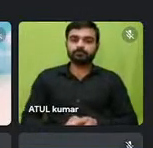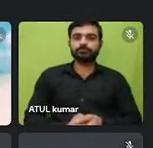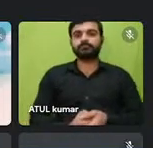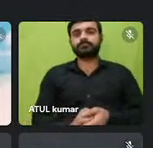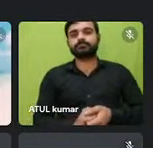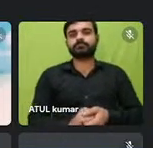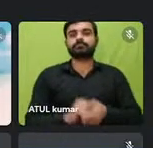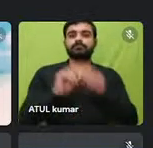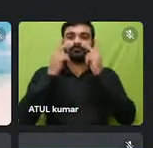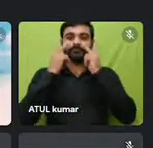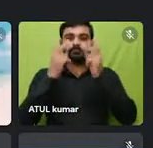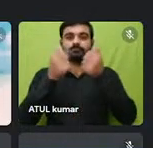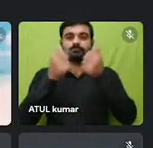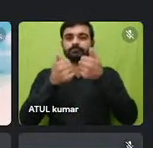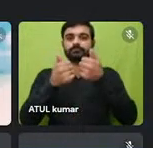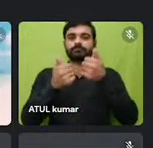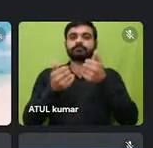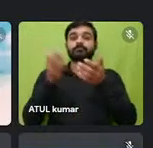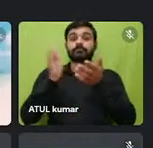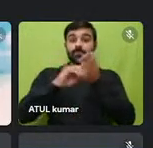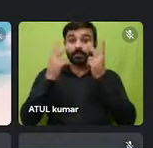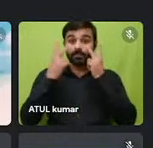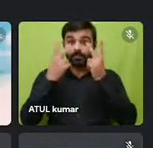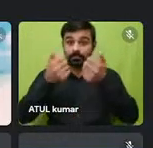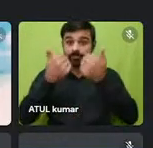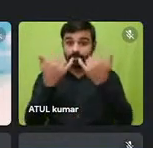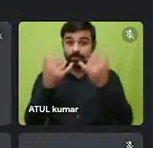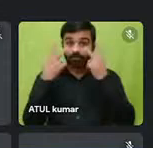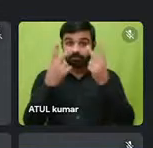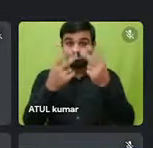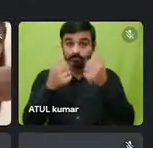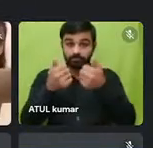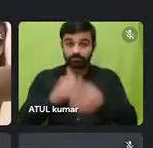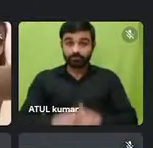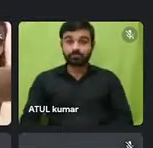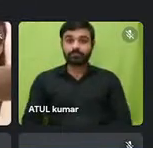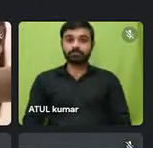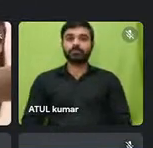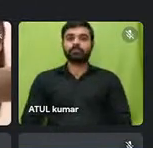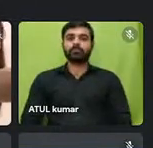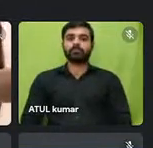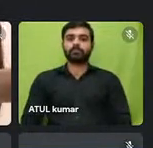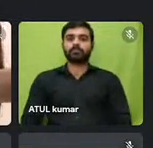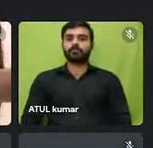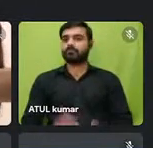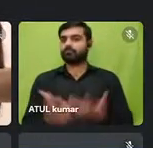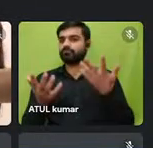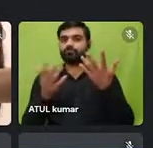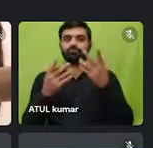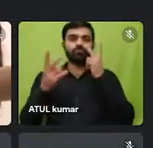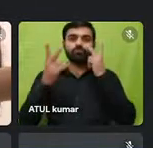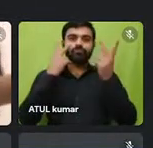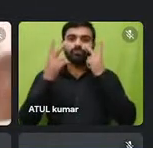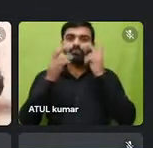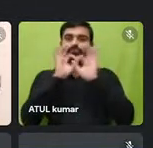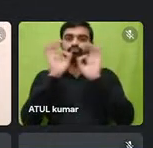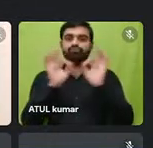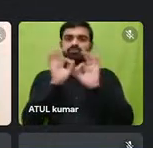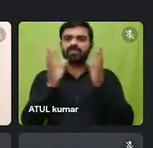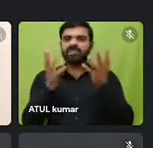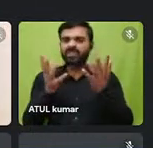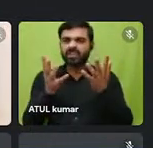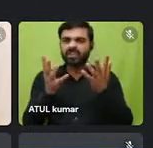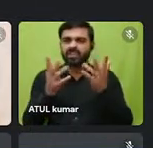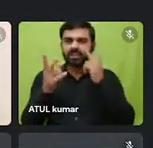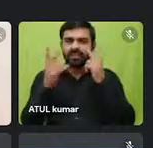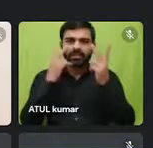Click here. Can you see it now? It's not visible. No, ma'am, it's not visible. It's not